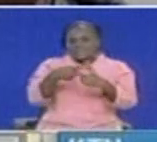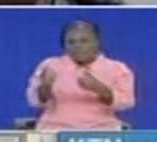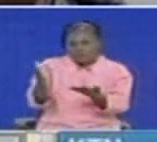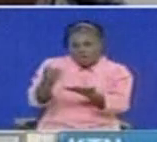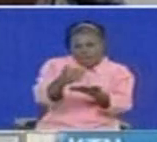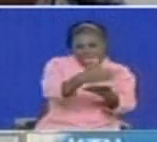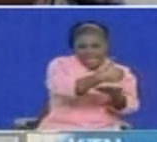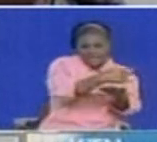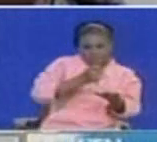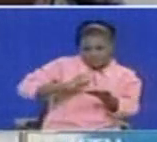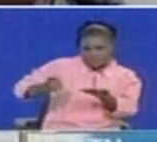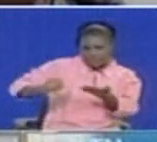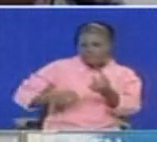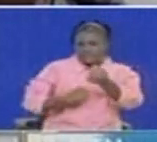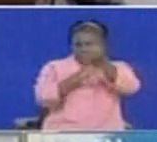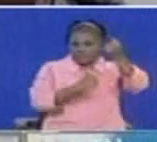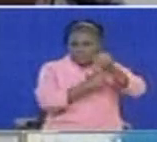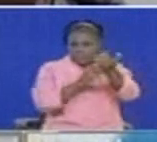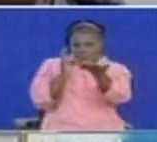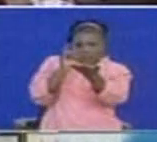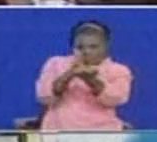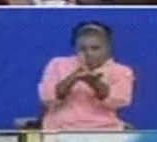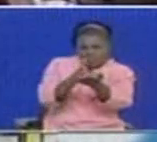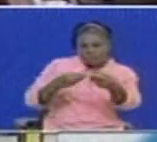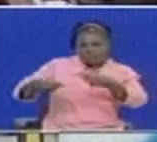collecting signatures to support an impeachment motion.